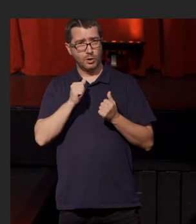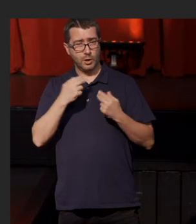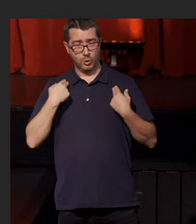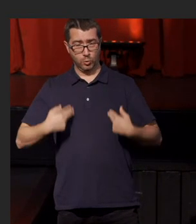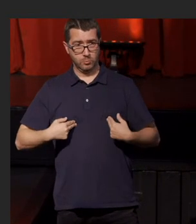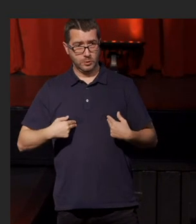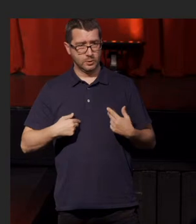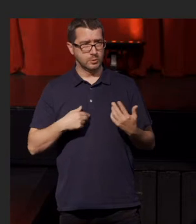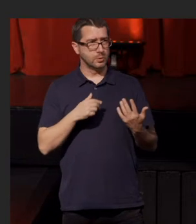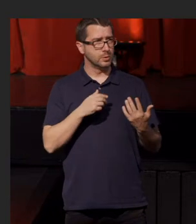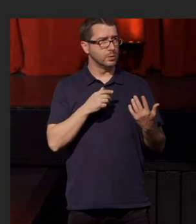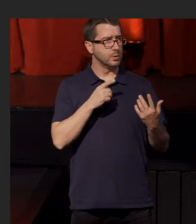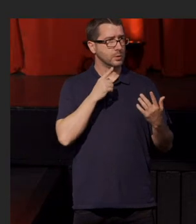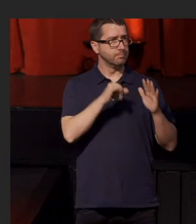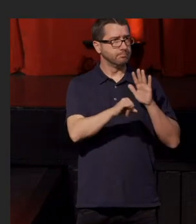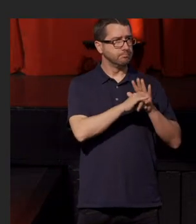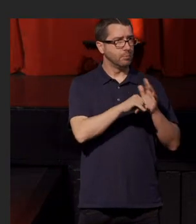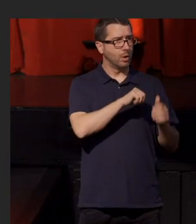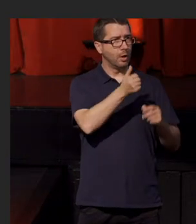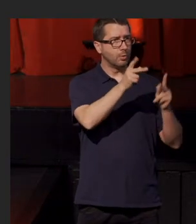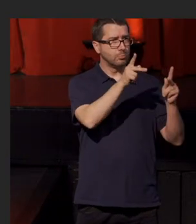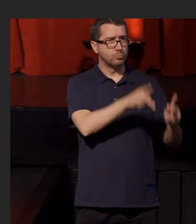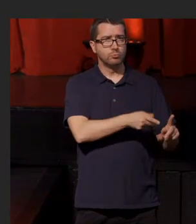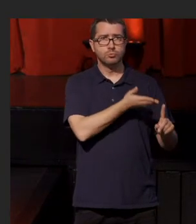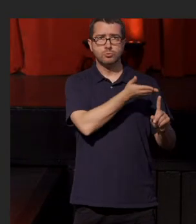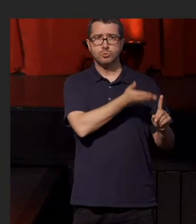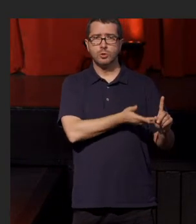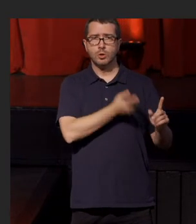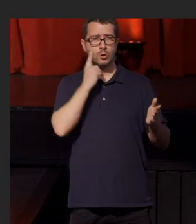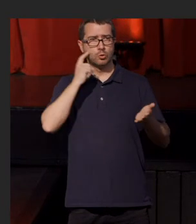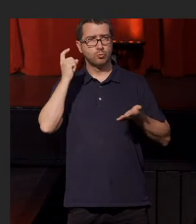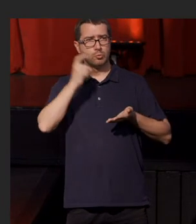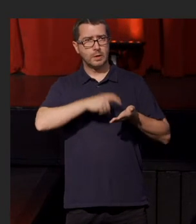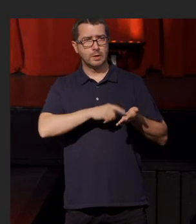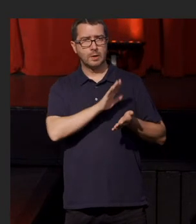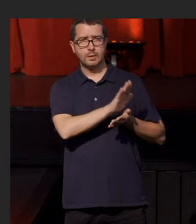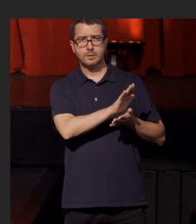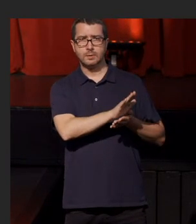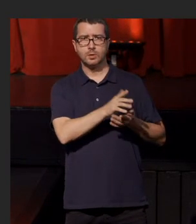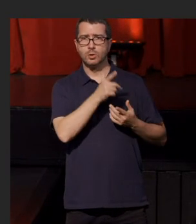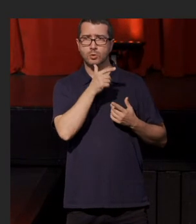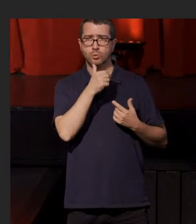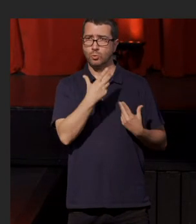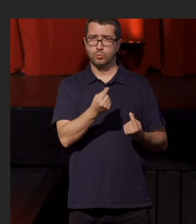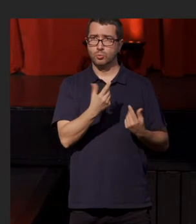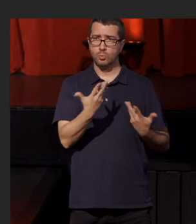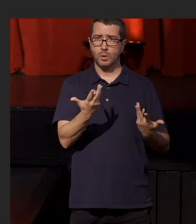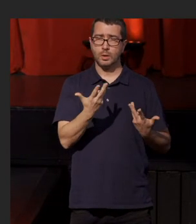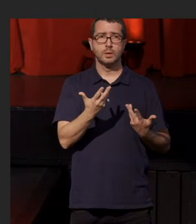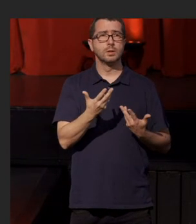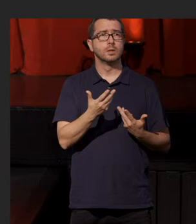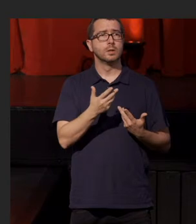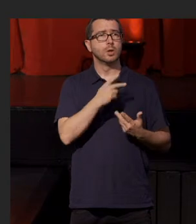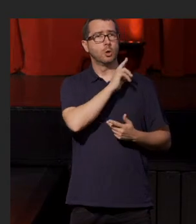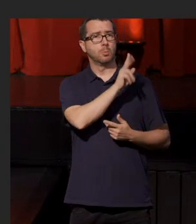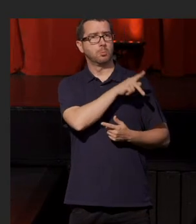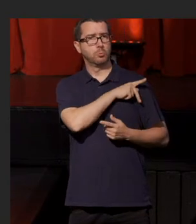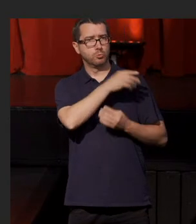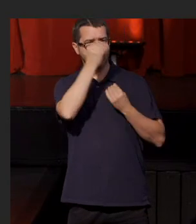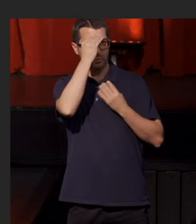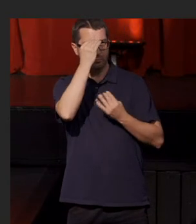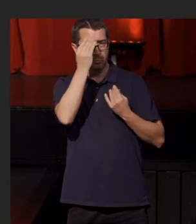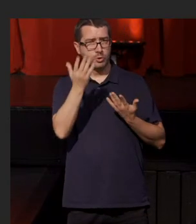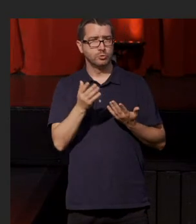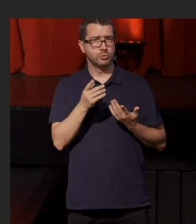without those platform capacities, recognizing that what they don't tend to do is disclose high levels of personal detail that